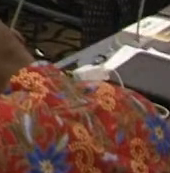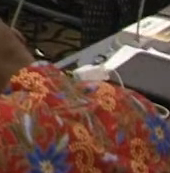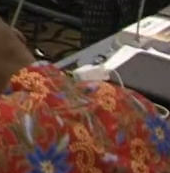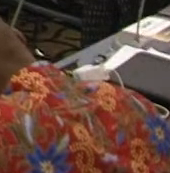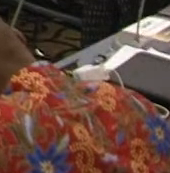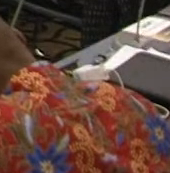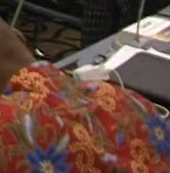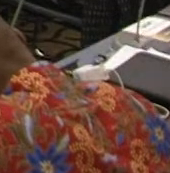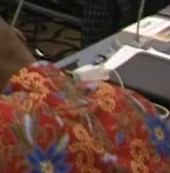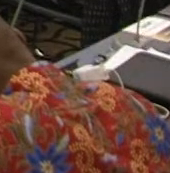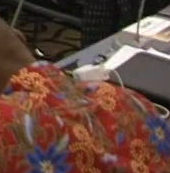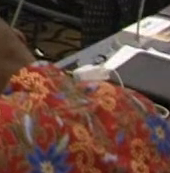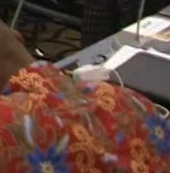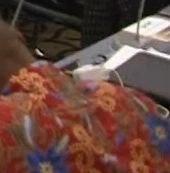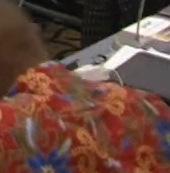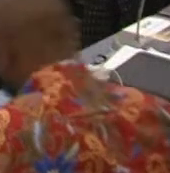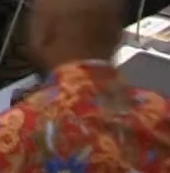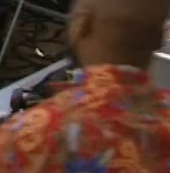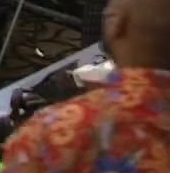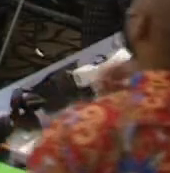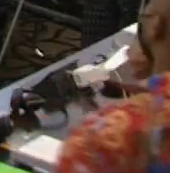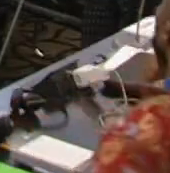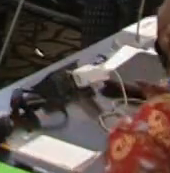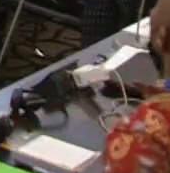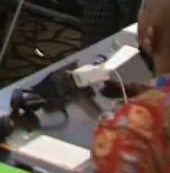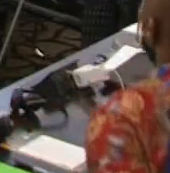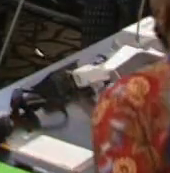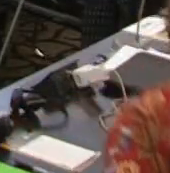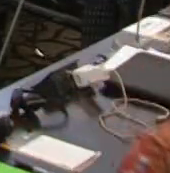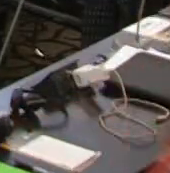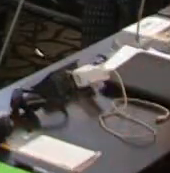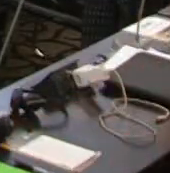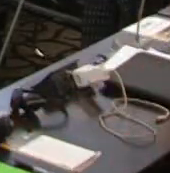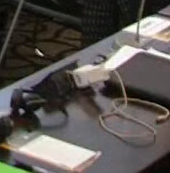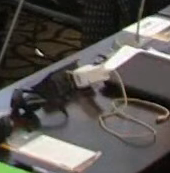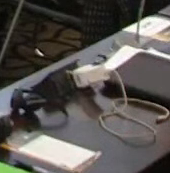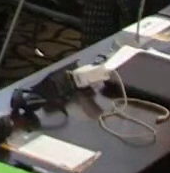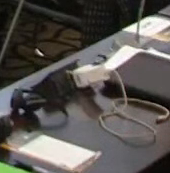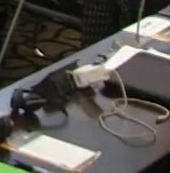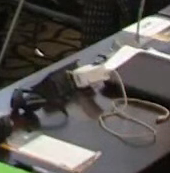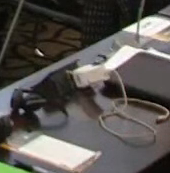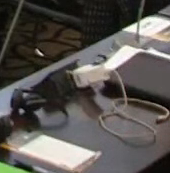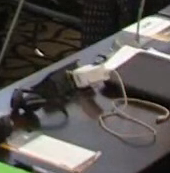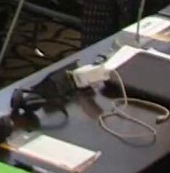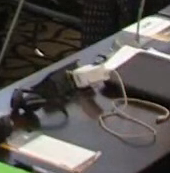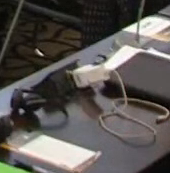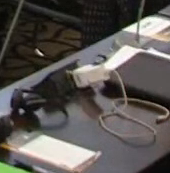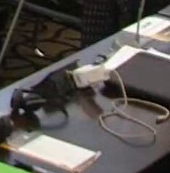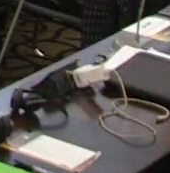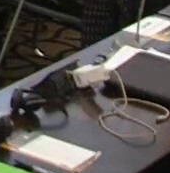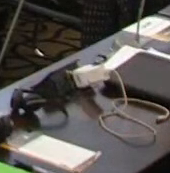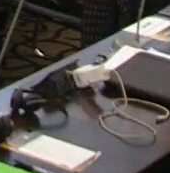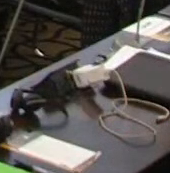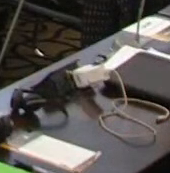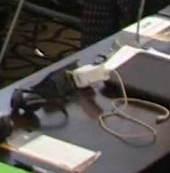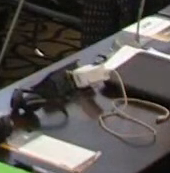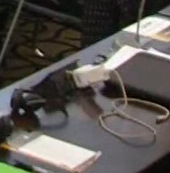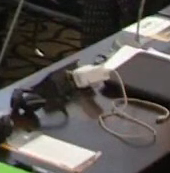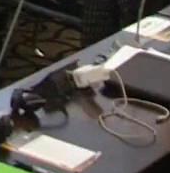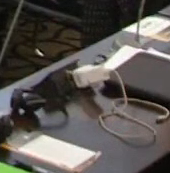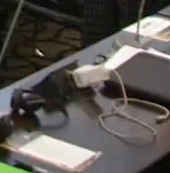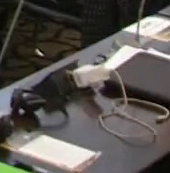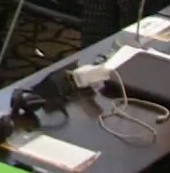headed to and how we should traverse this new route that we are going on. So we will